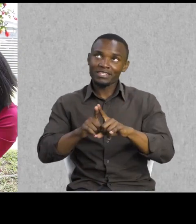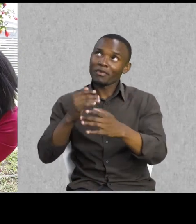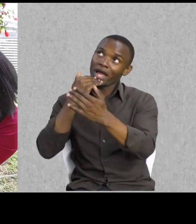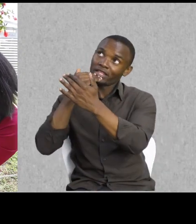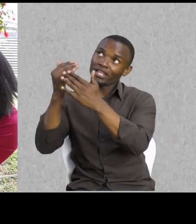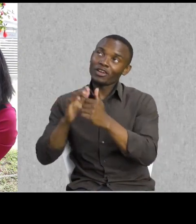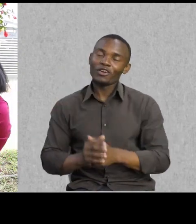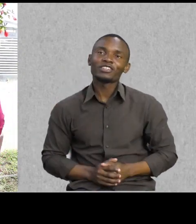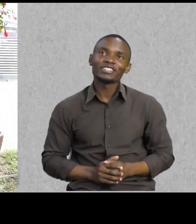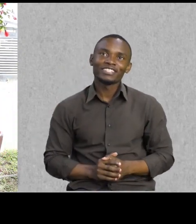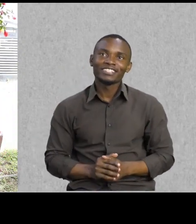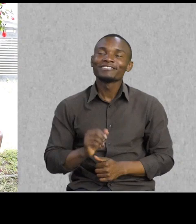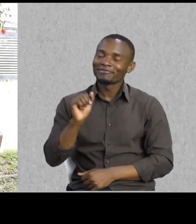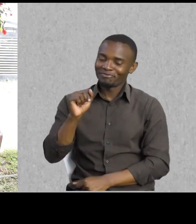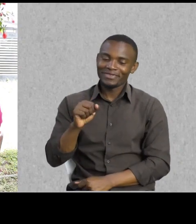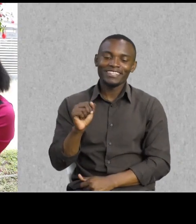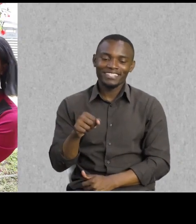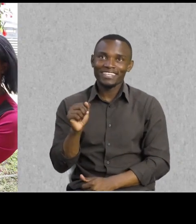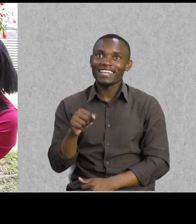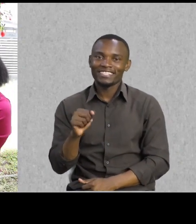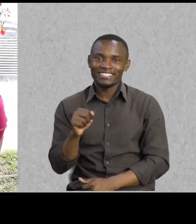with this young...